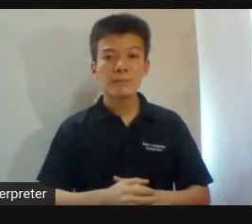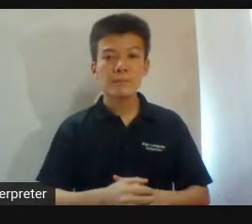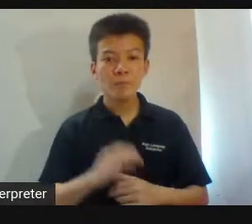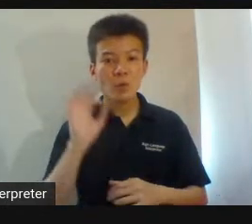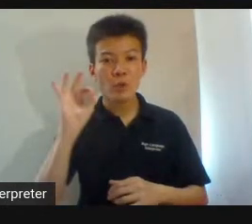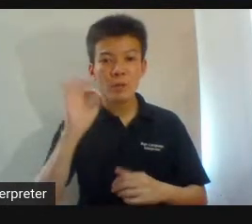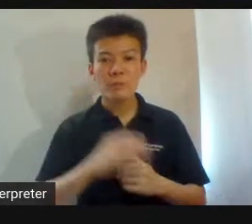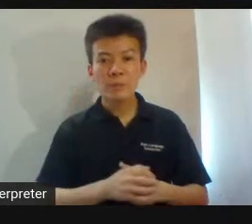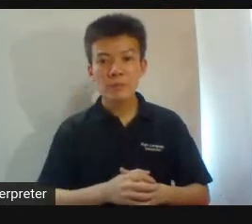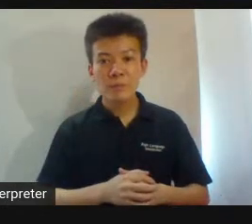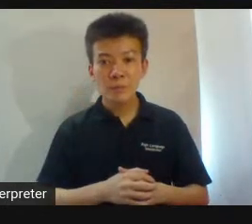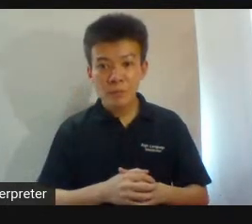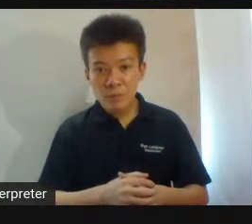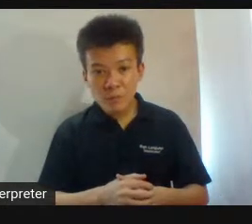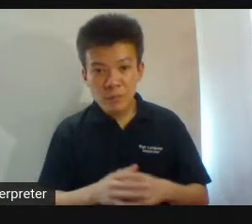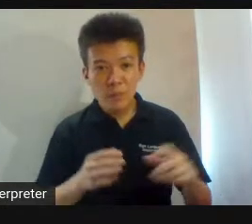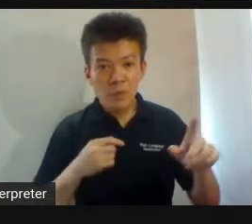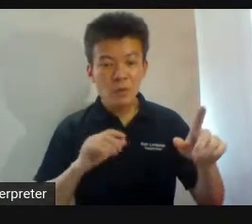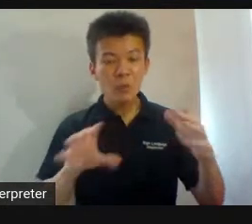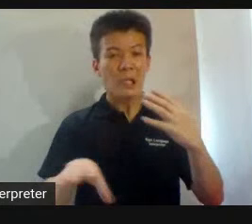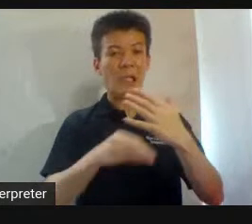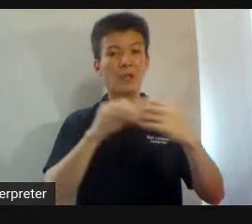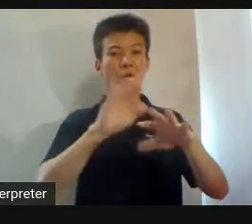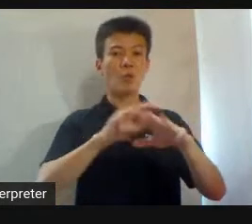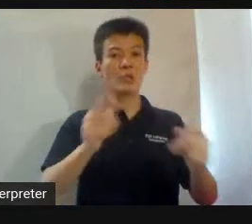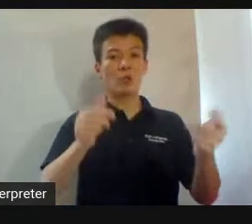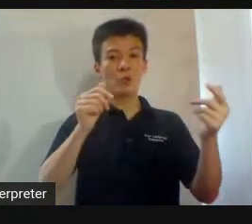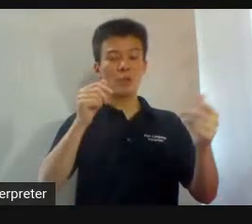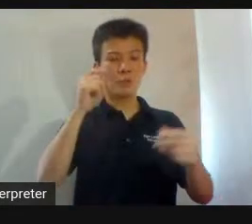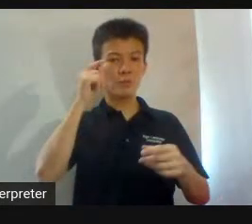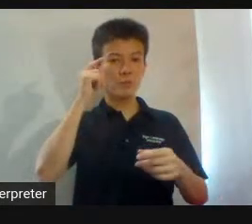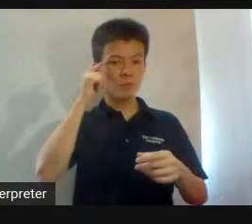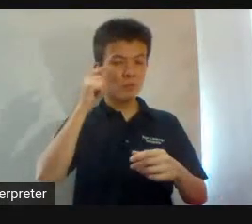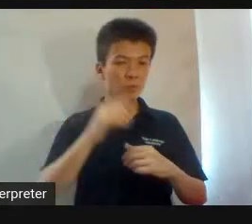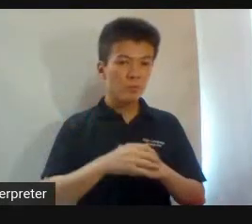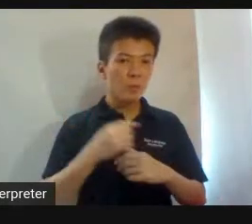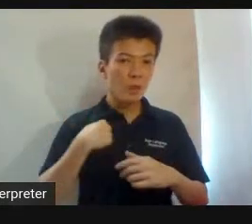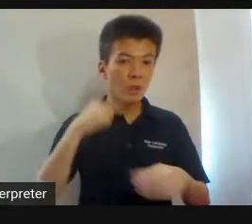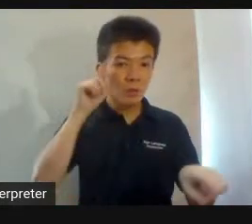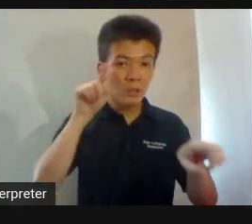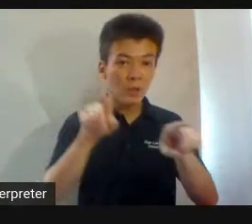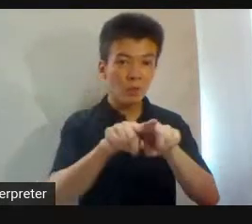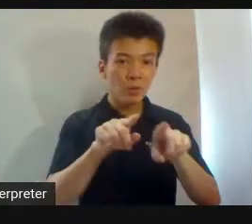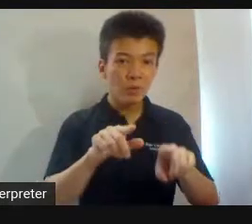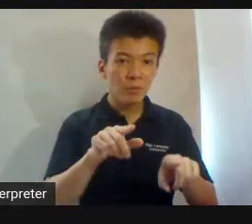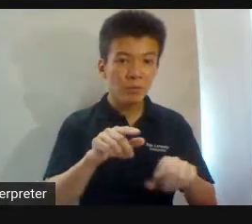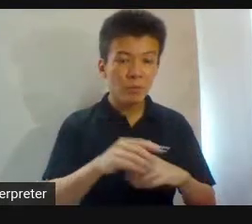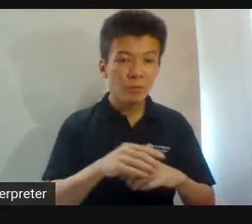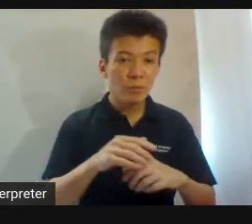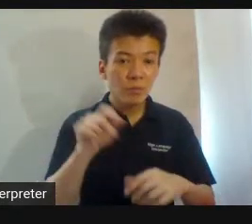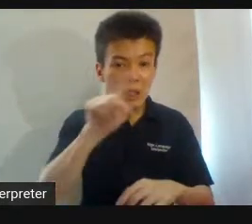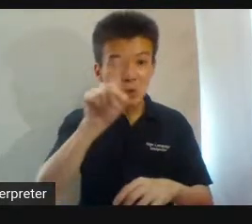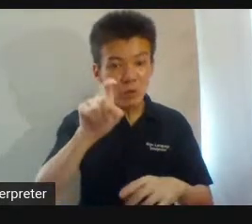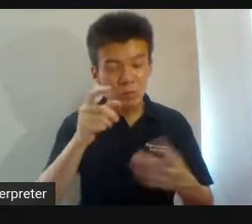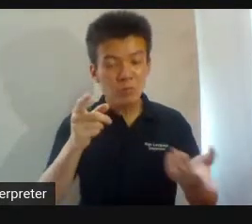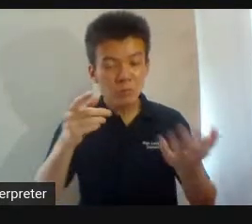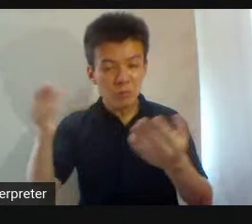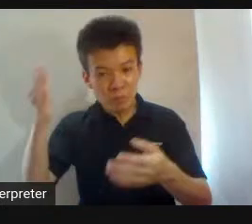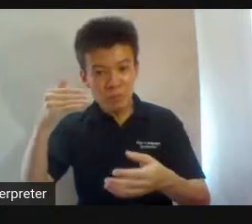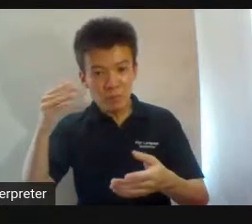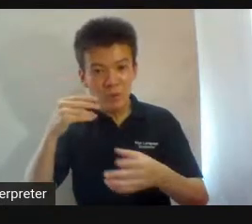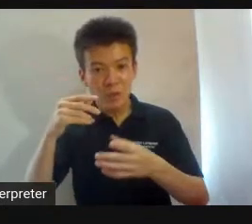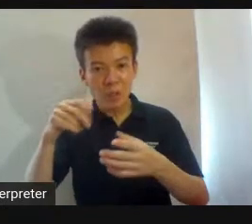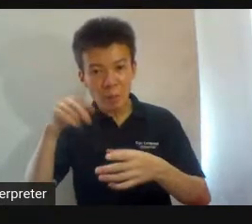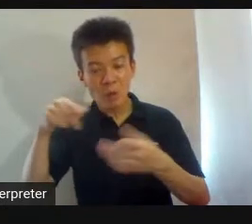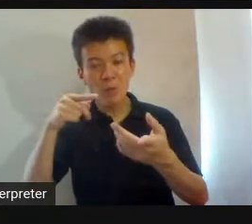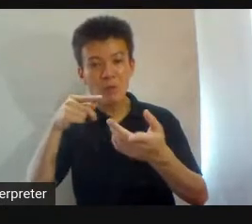Okay. I was only going to add on very quickly, Serene, as well. I think I agree, and I think the question keeps coming up actually at the